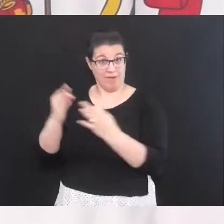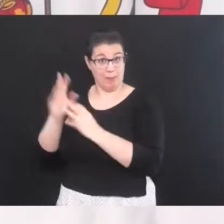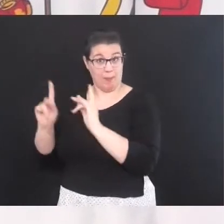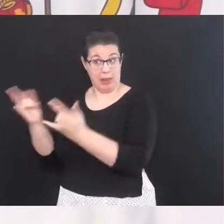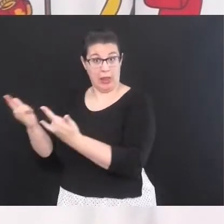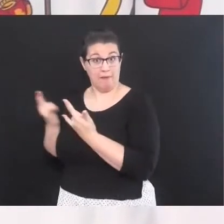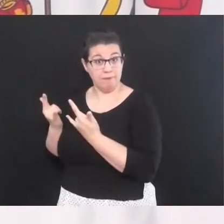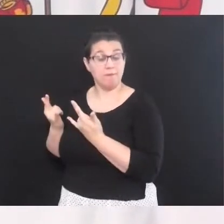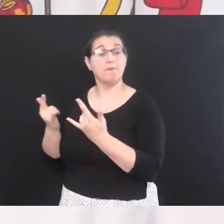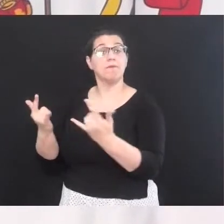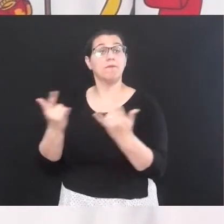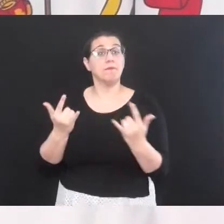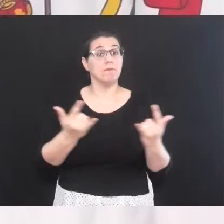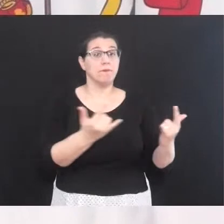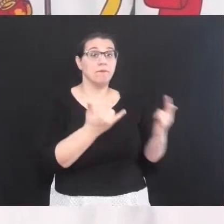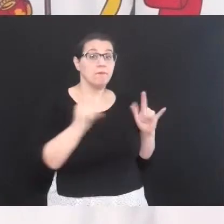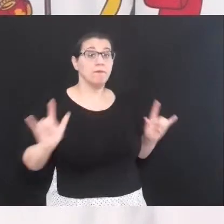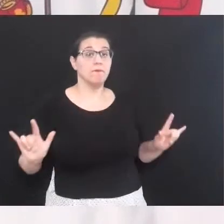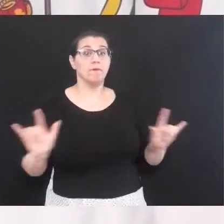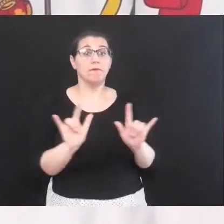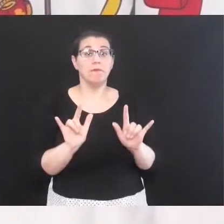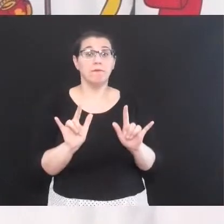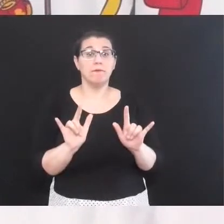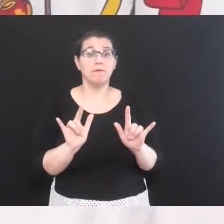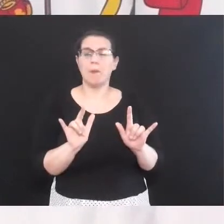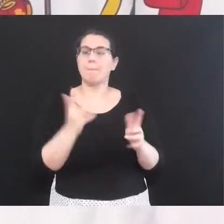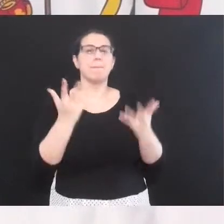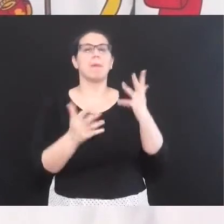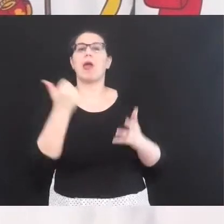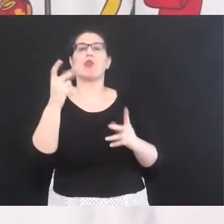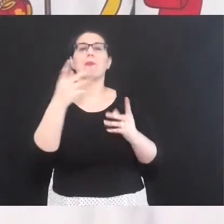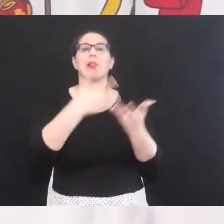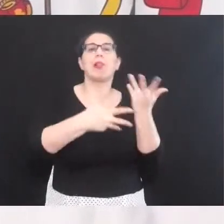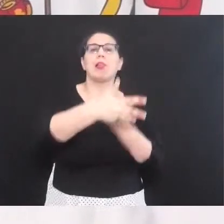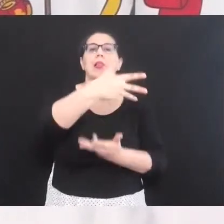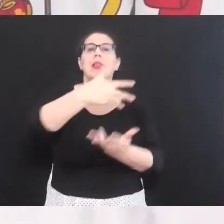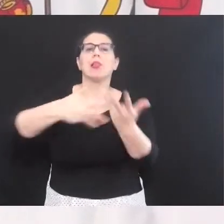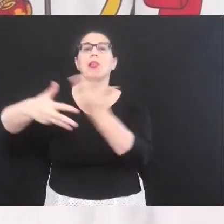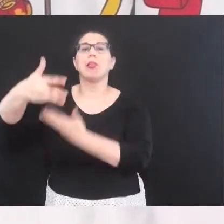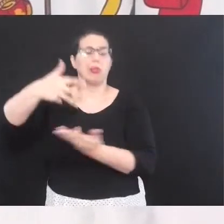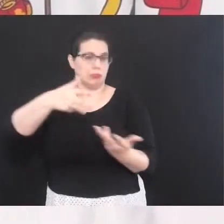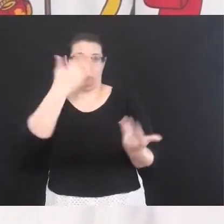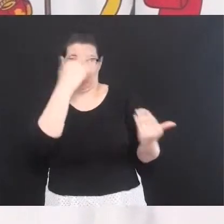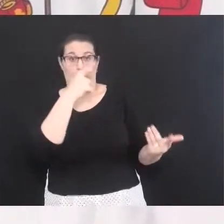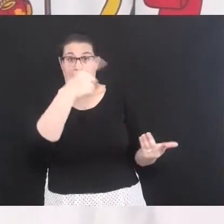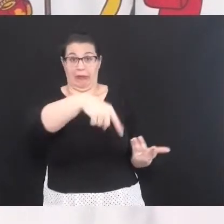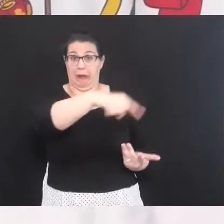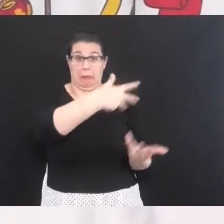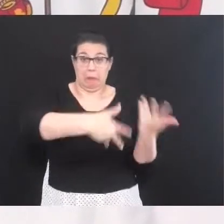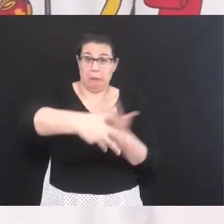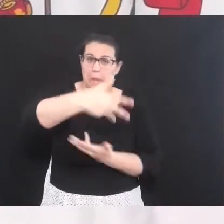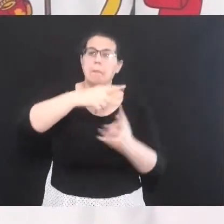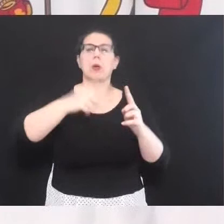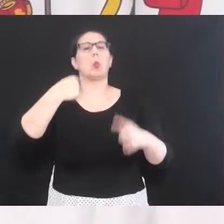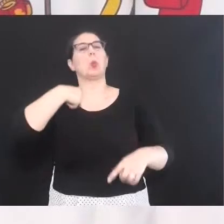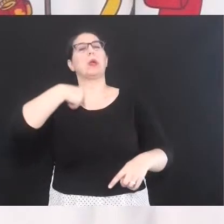step up for all those that I could be in contact with that I don't even know. I got to step up.